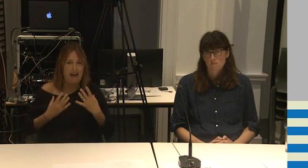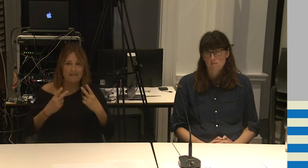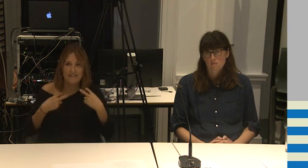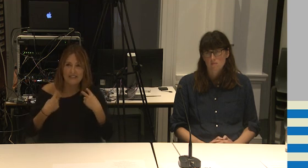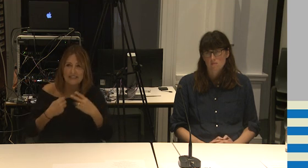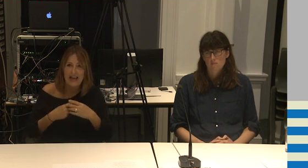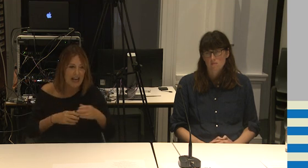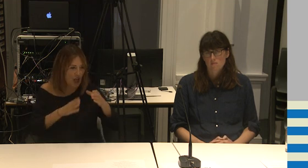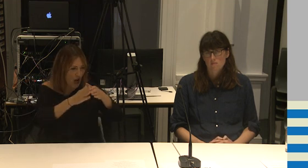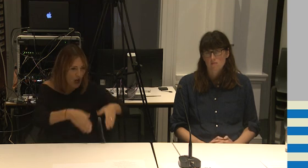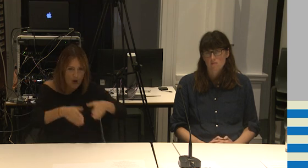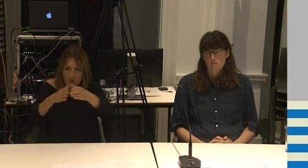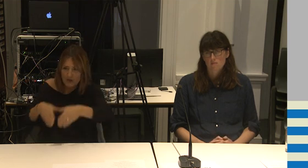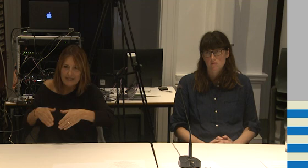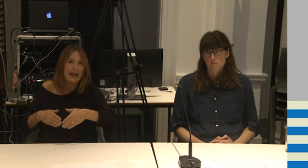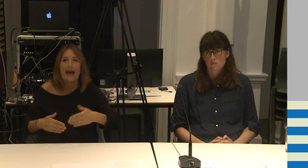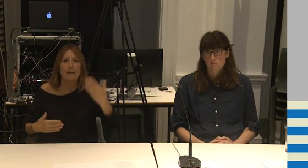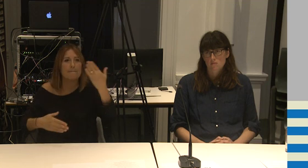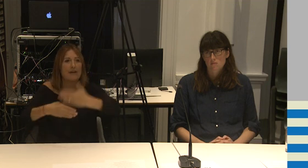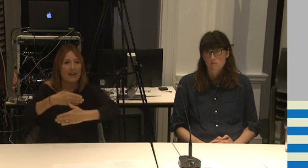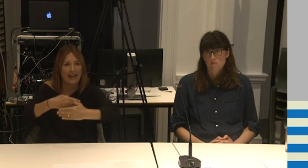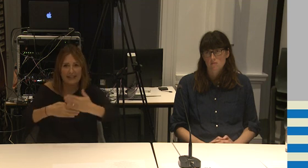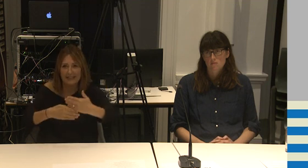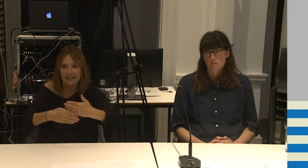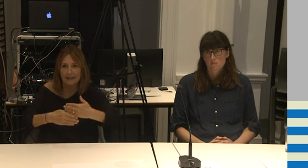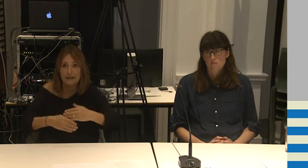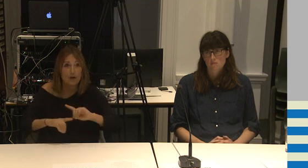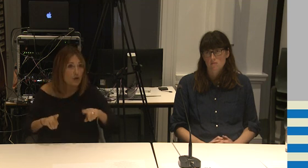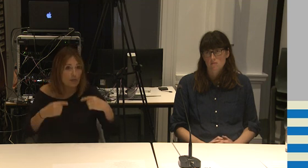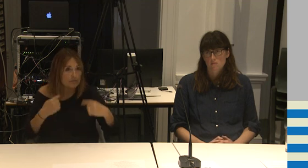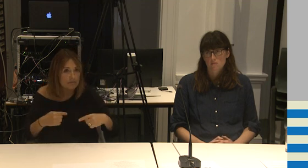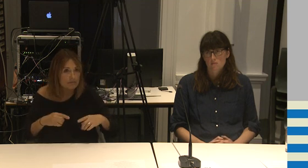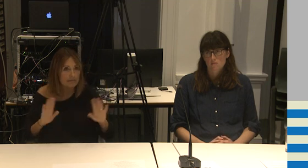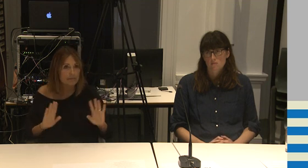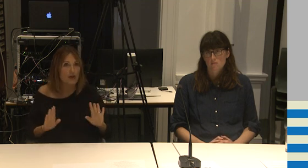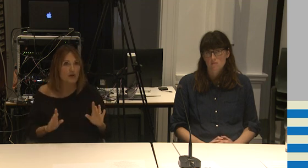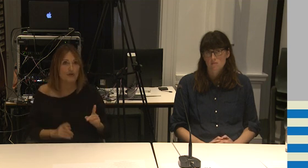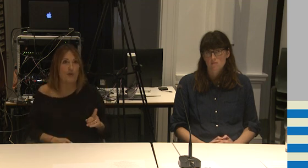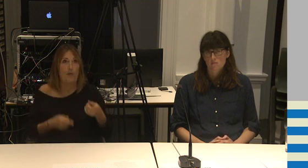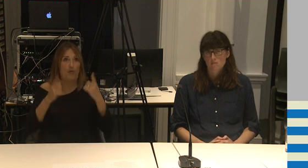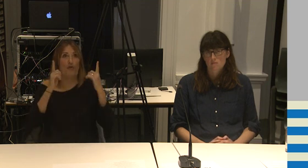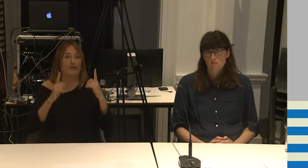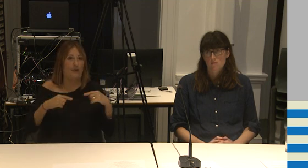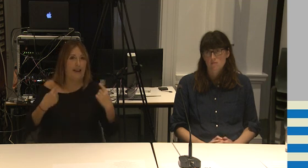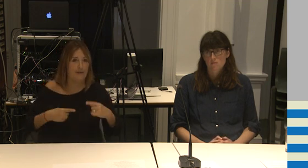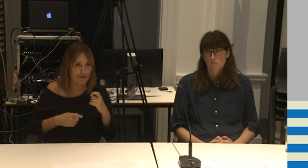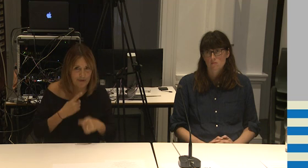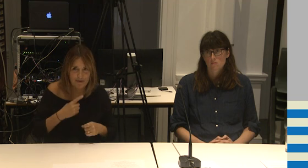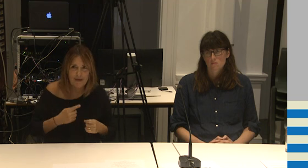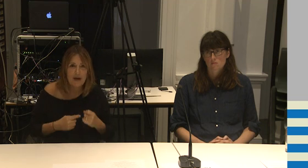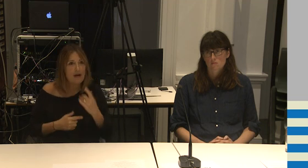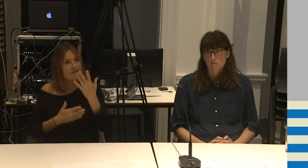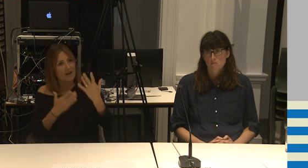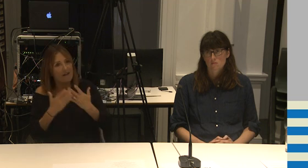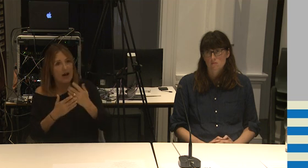wheelbarrows full of cones and barrier tape. And we had no permission or authority to do this. So over